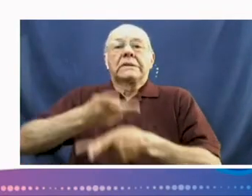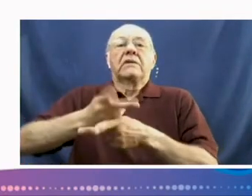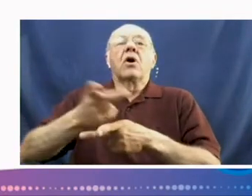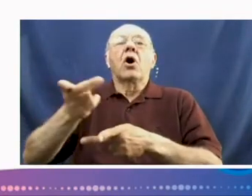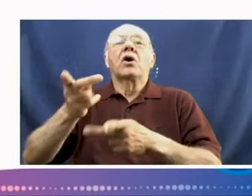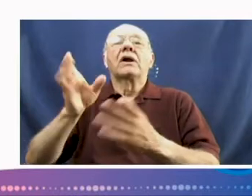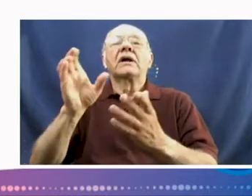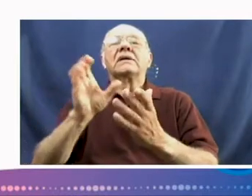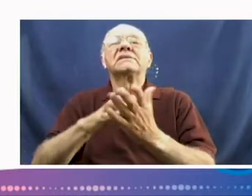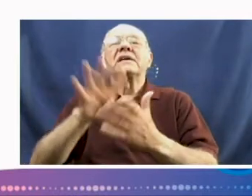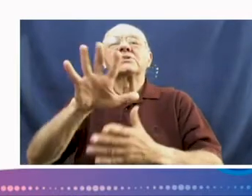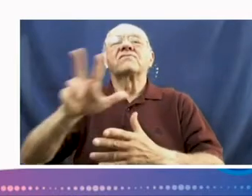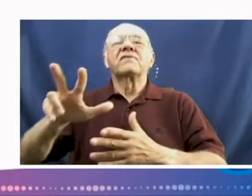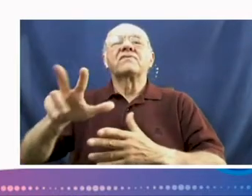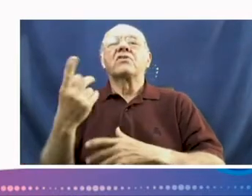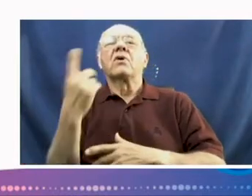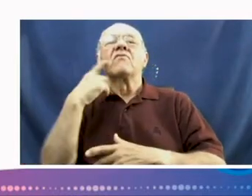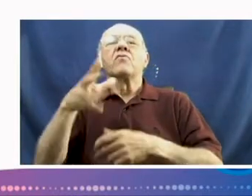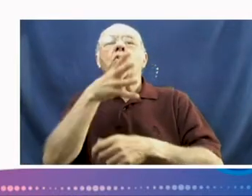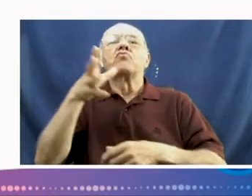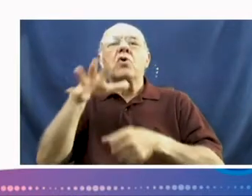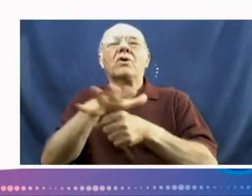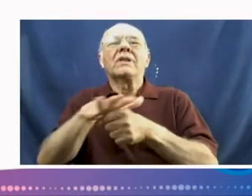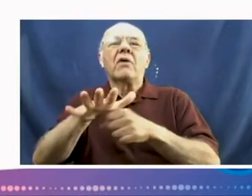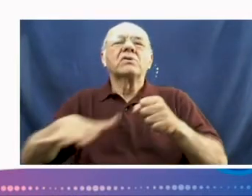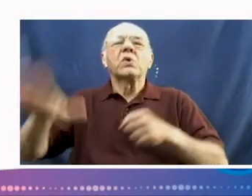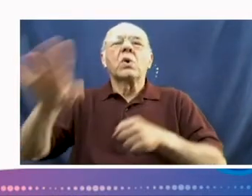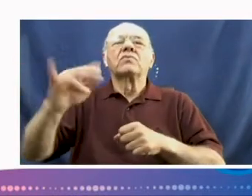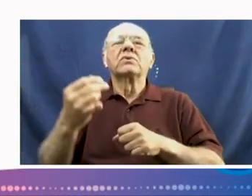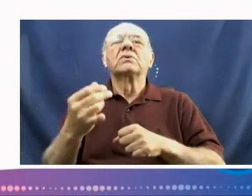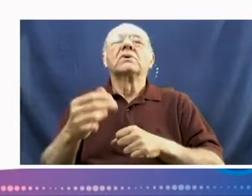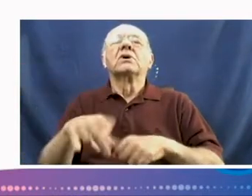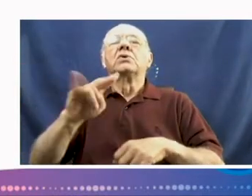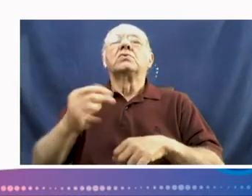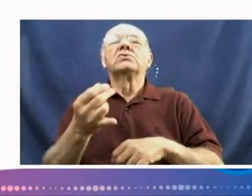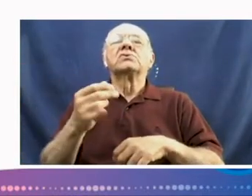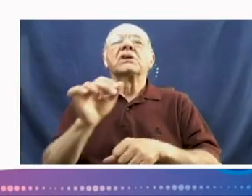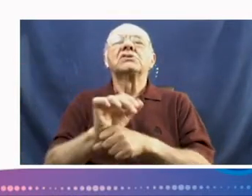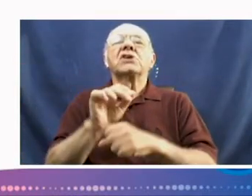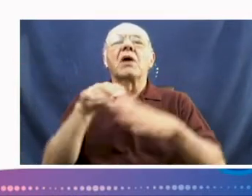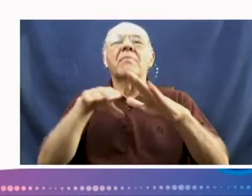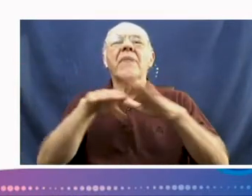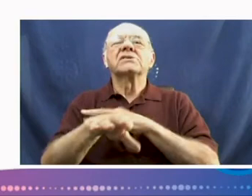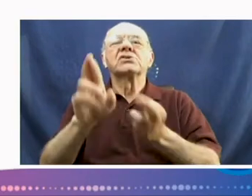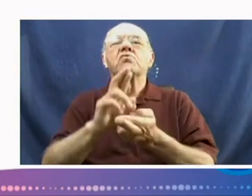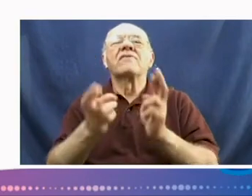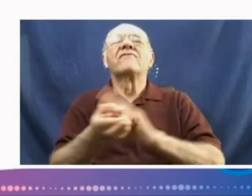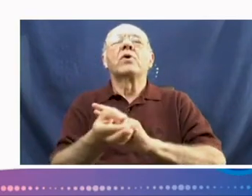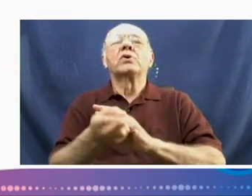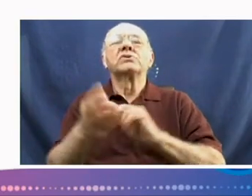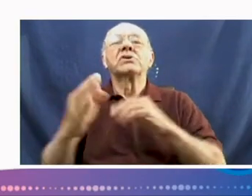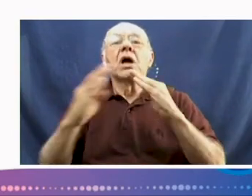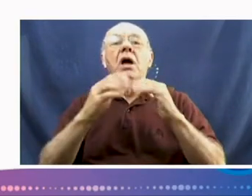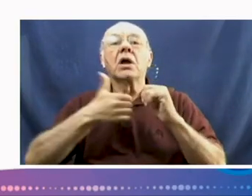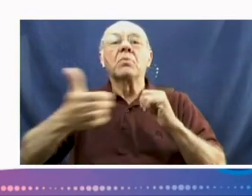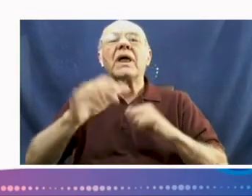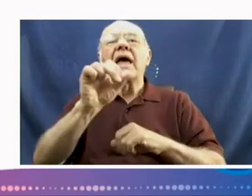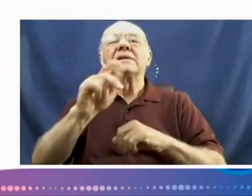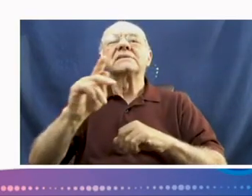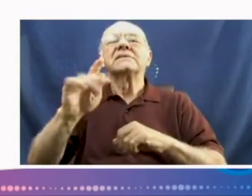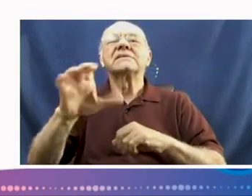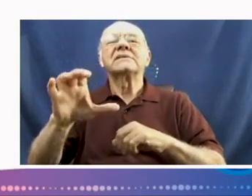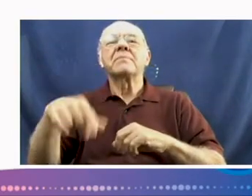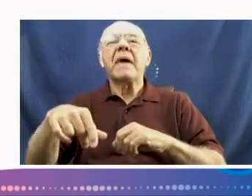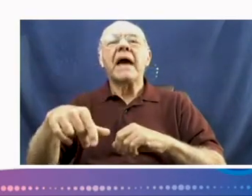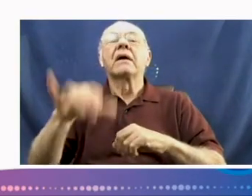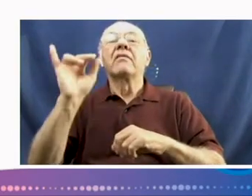5311 for rural areas around the state, the New Jersey Job Access and Reverse Commute, and the CMAC program, which is a federal